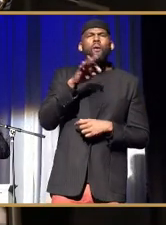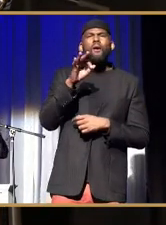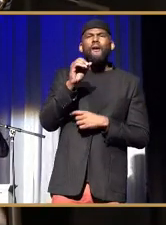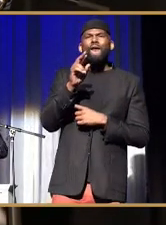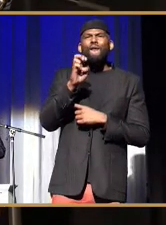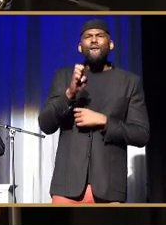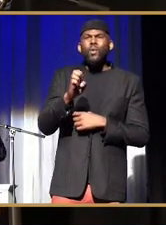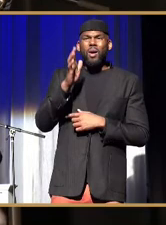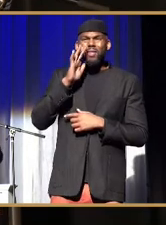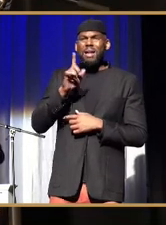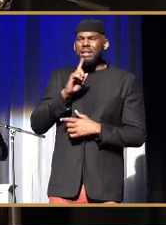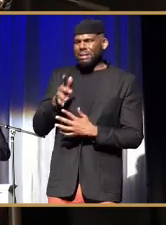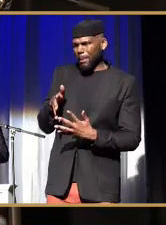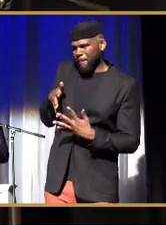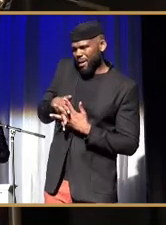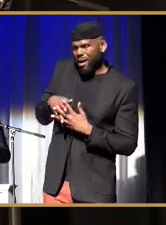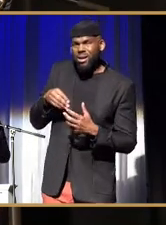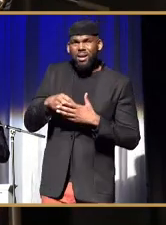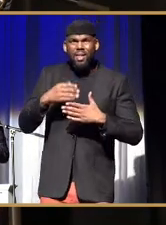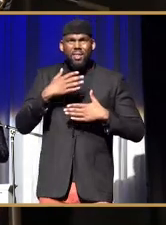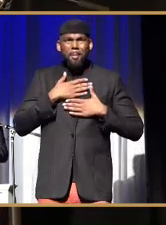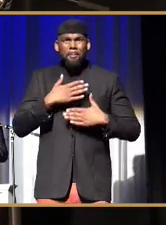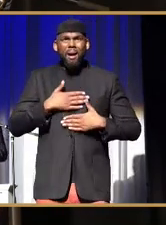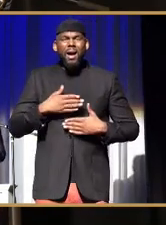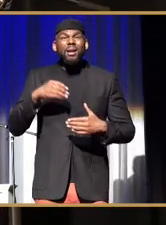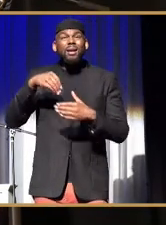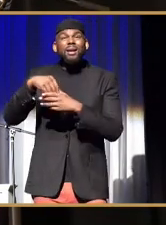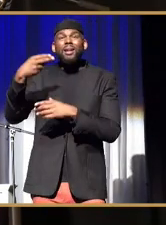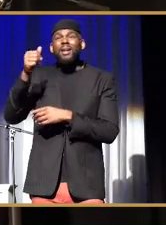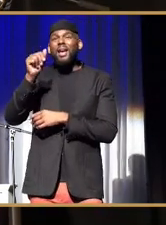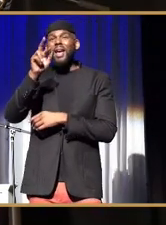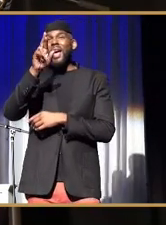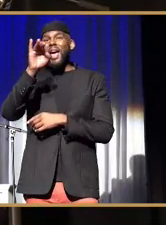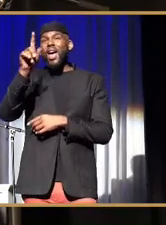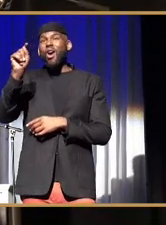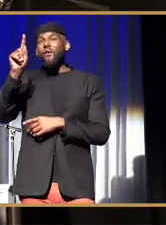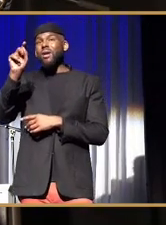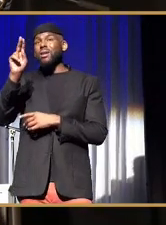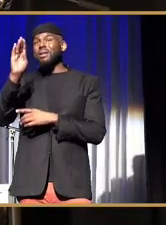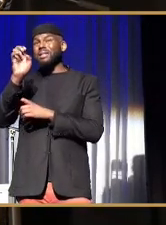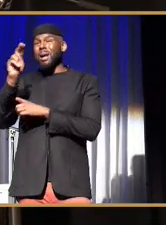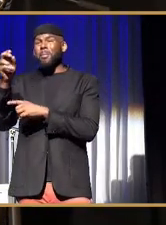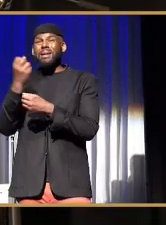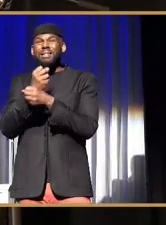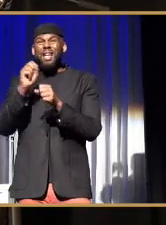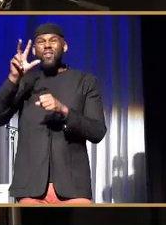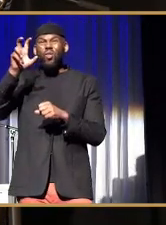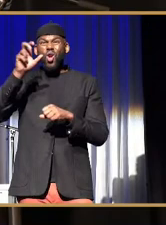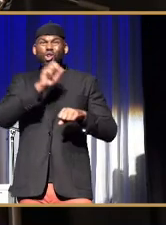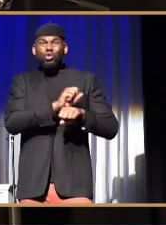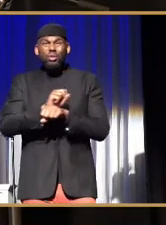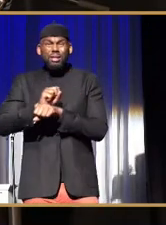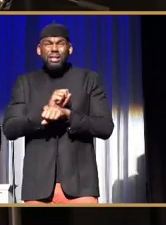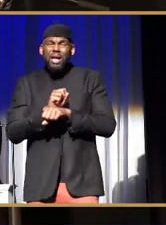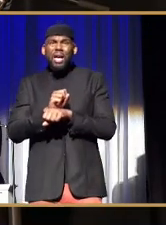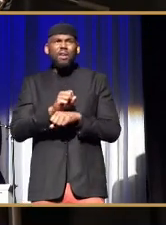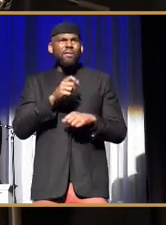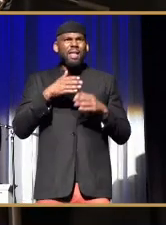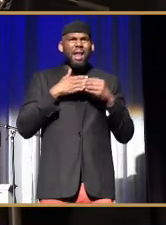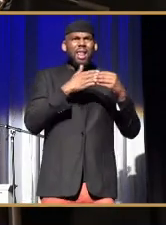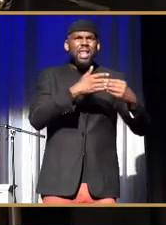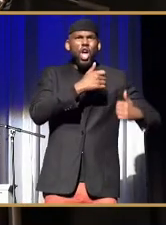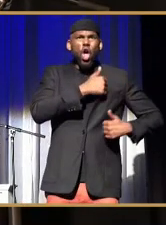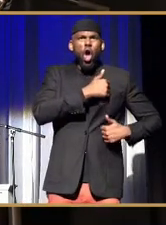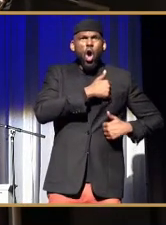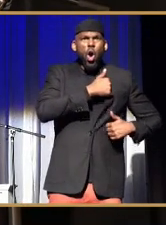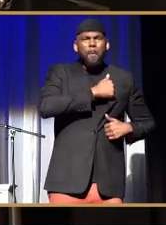that was embedded and embodied within Harriet Tubman, that freed 300 slaves with armed resistance, that soul force